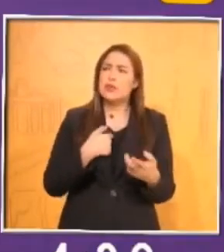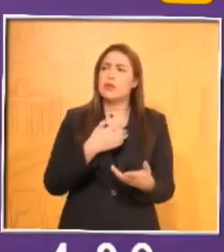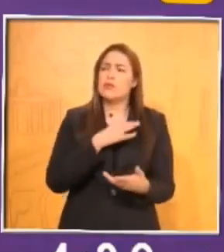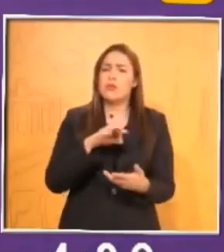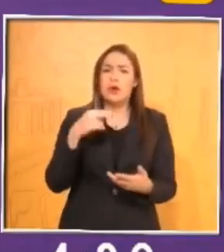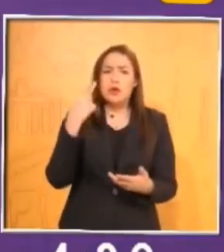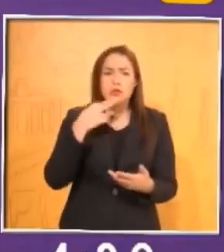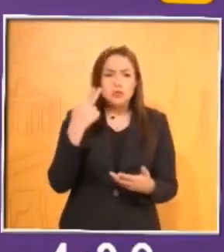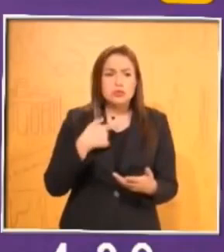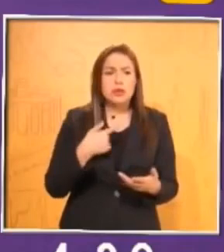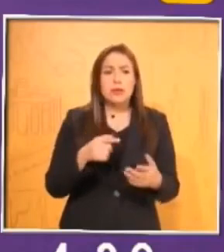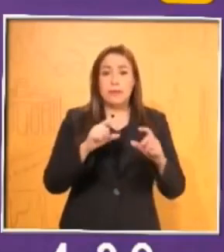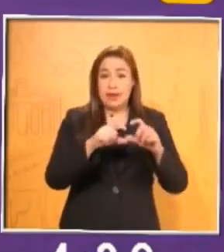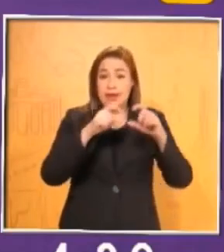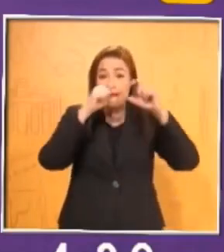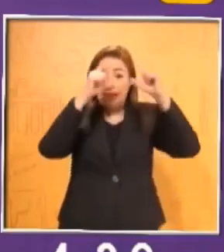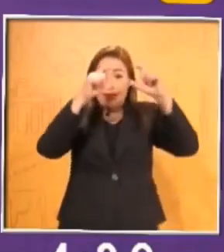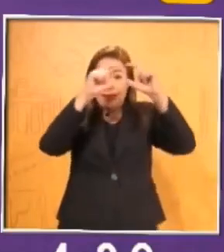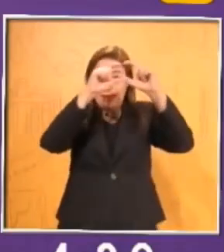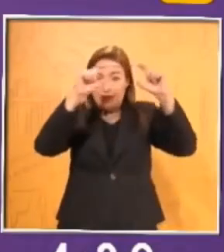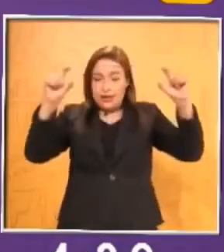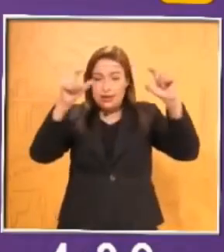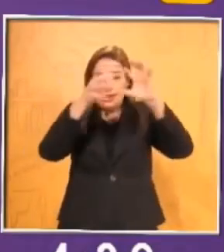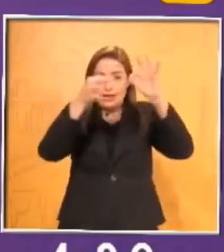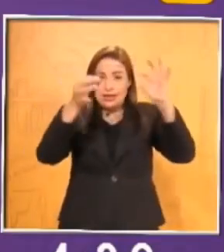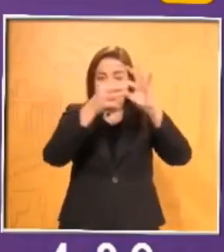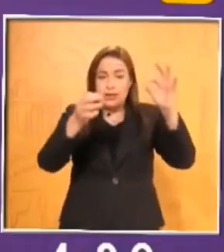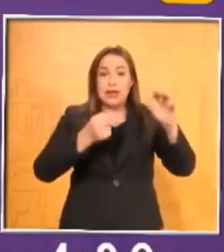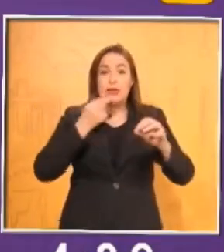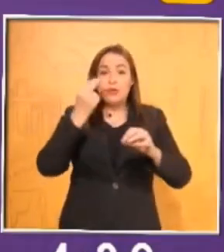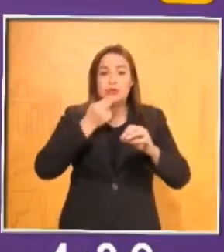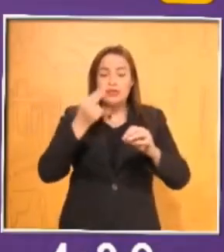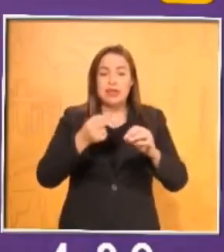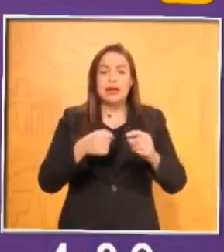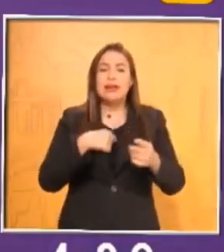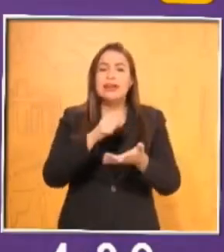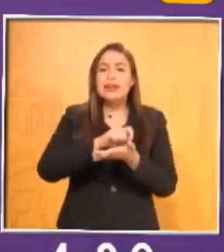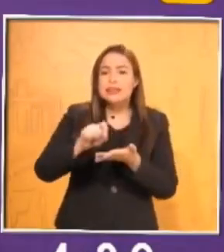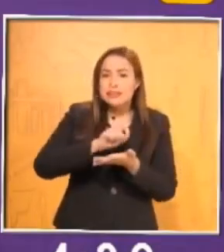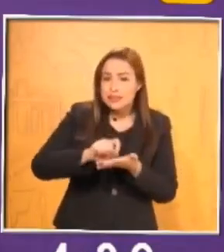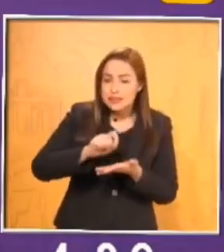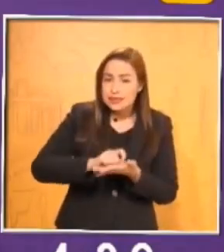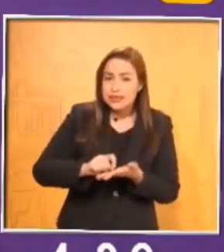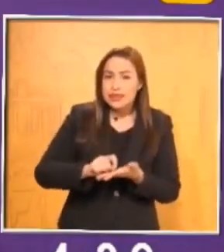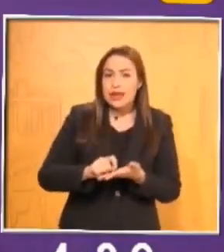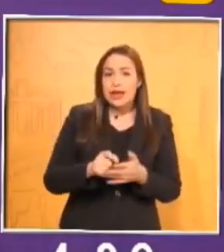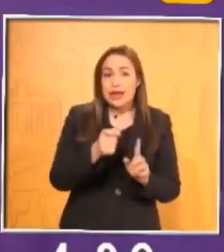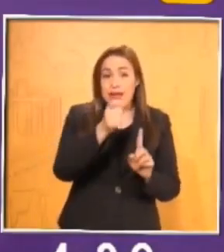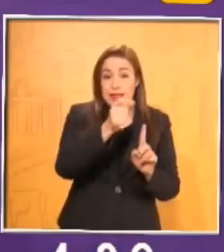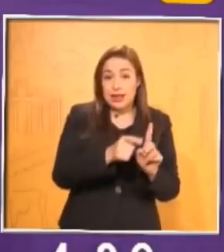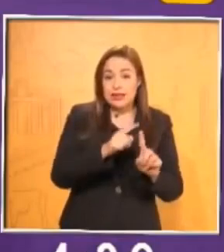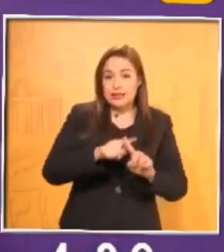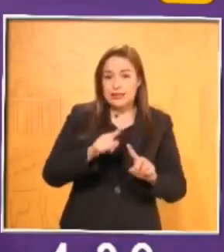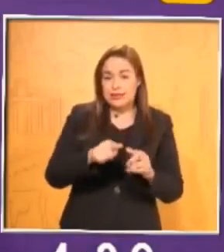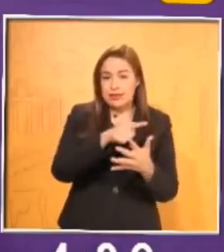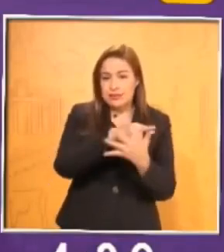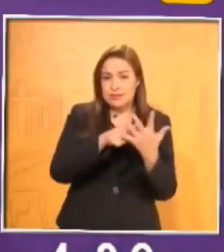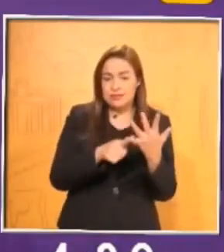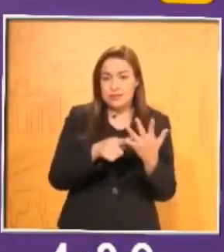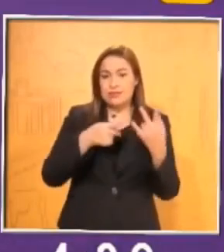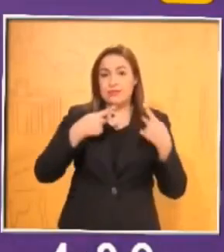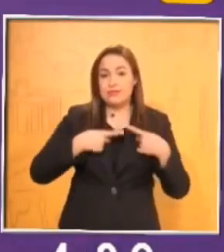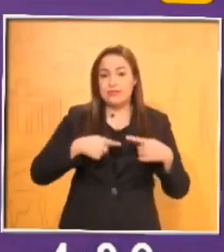your description. Then you must decide if the characters are speaking or just